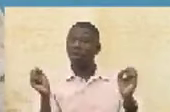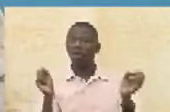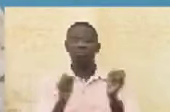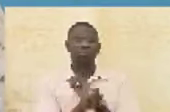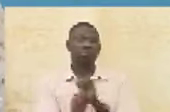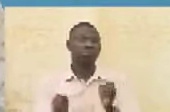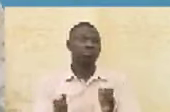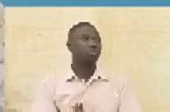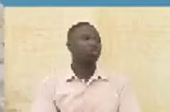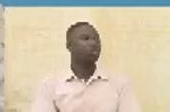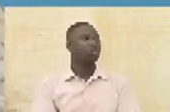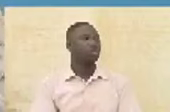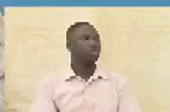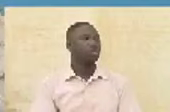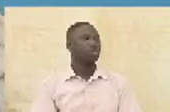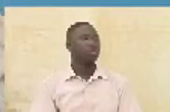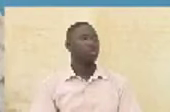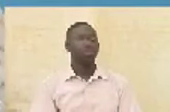health.